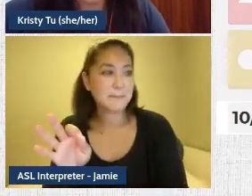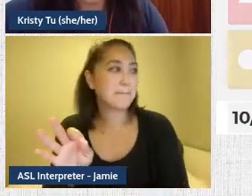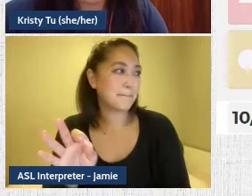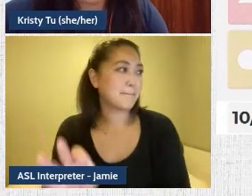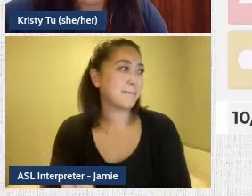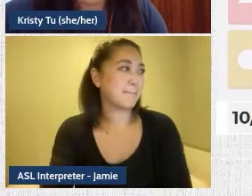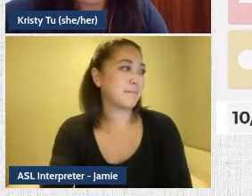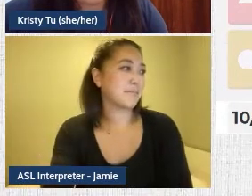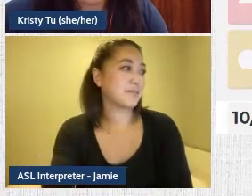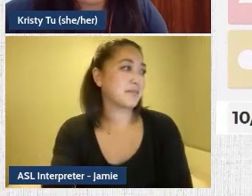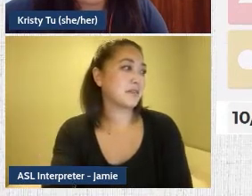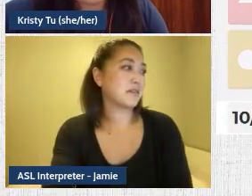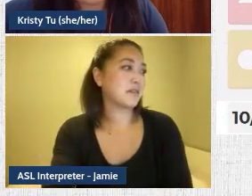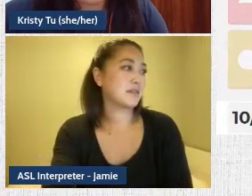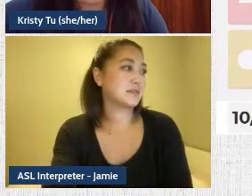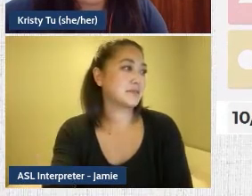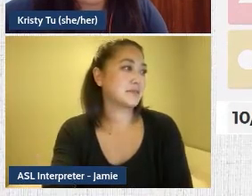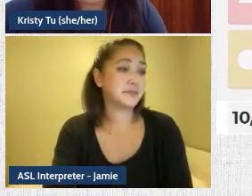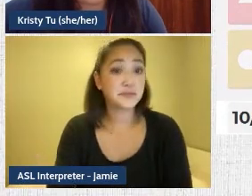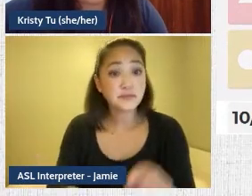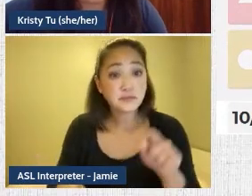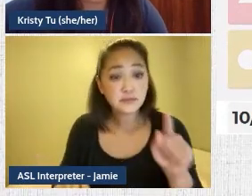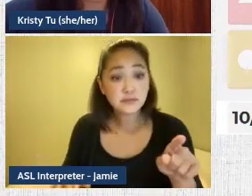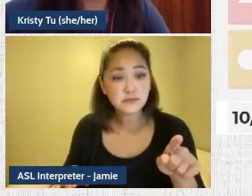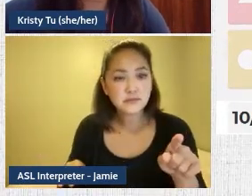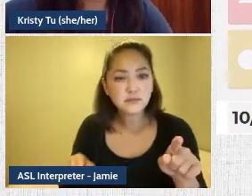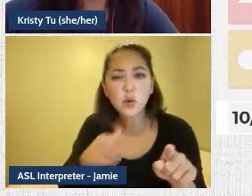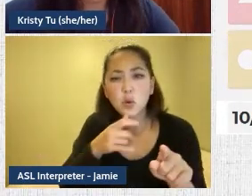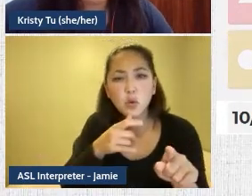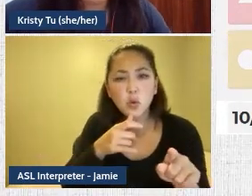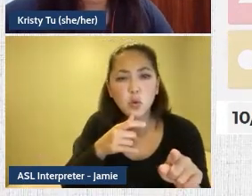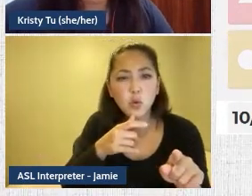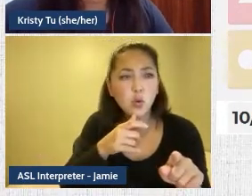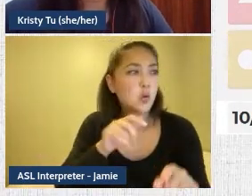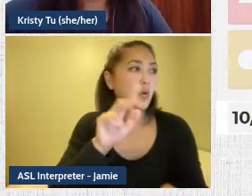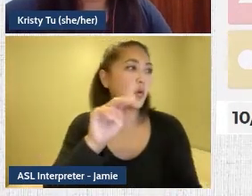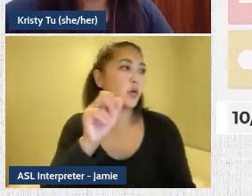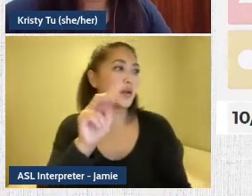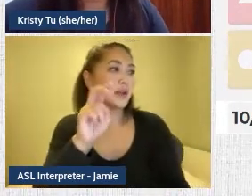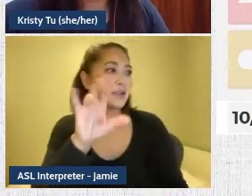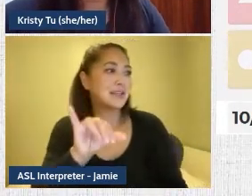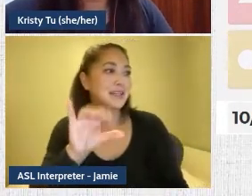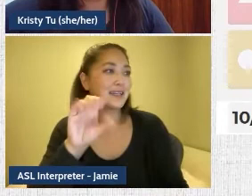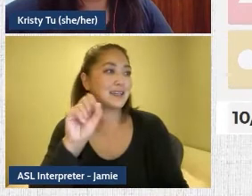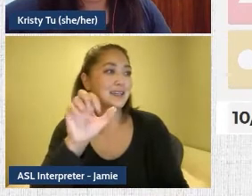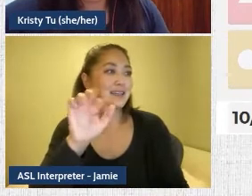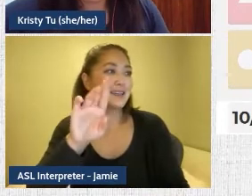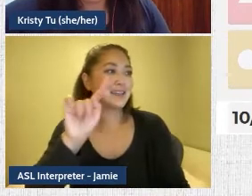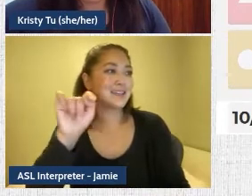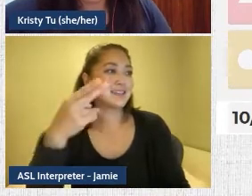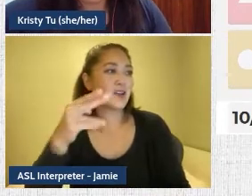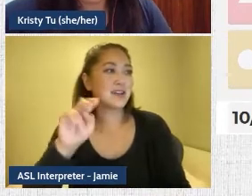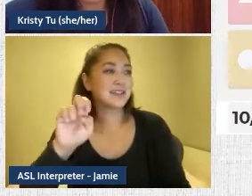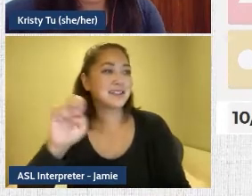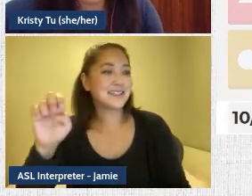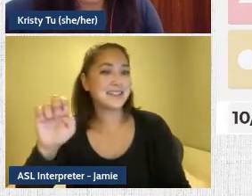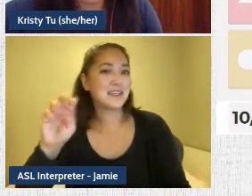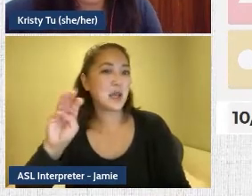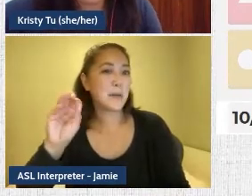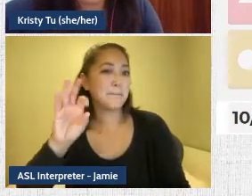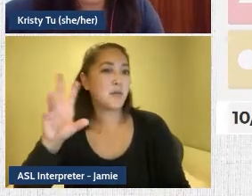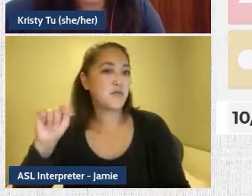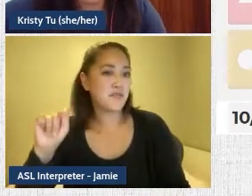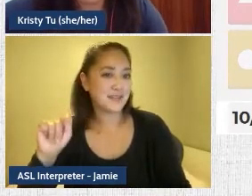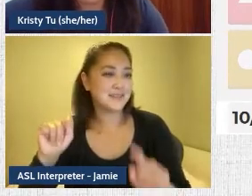1949. That's right. So yeah, Nancy, who was it? Nancy Scarth Nee Moffat was the